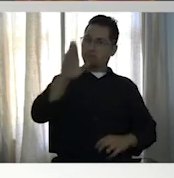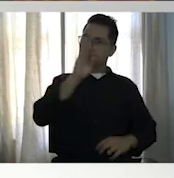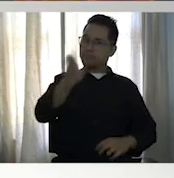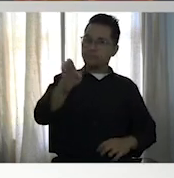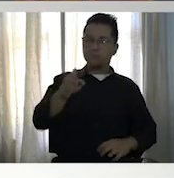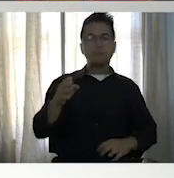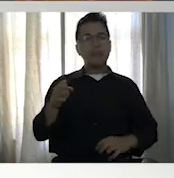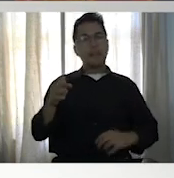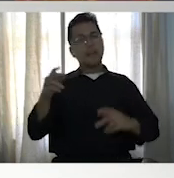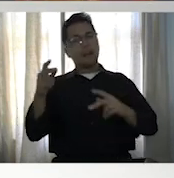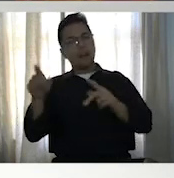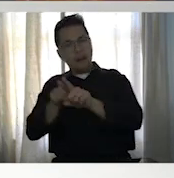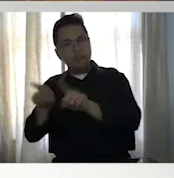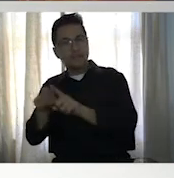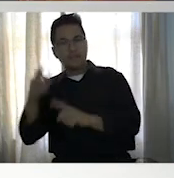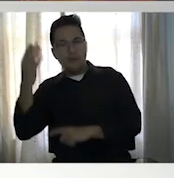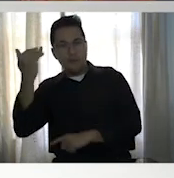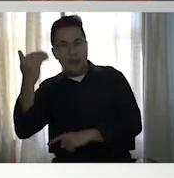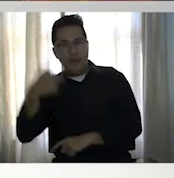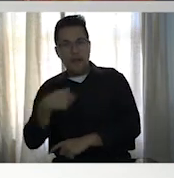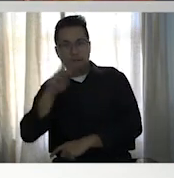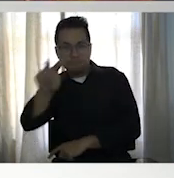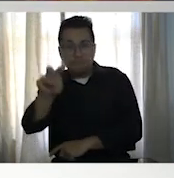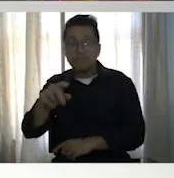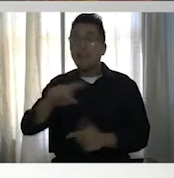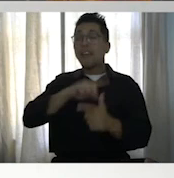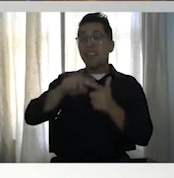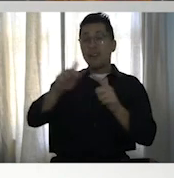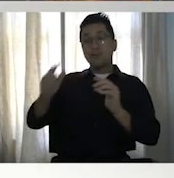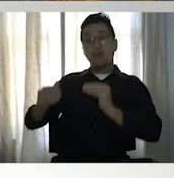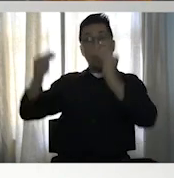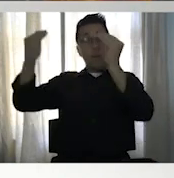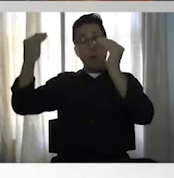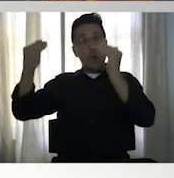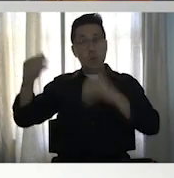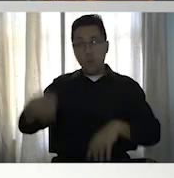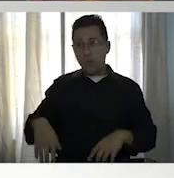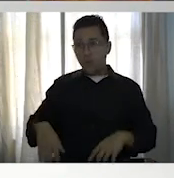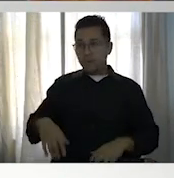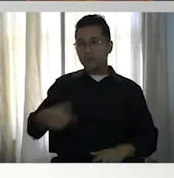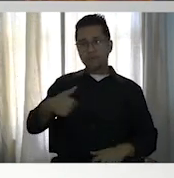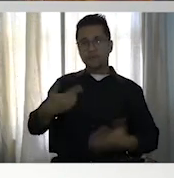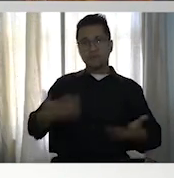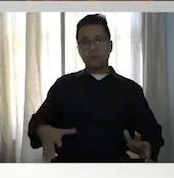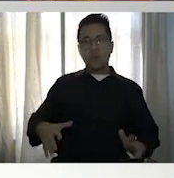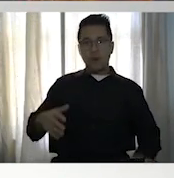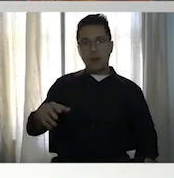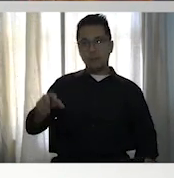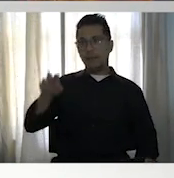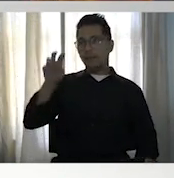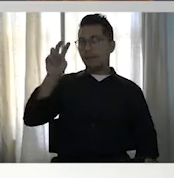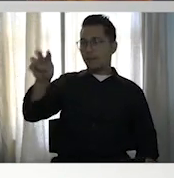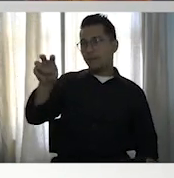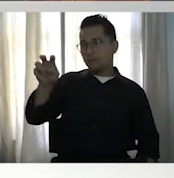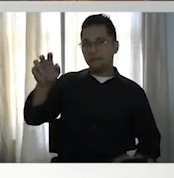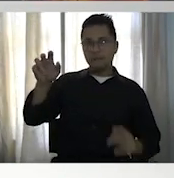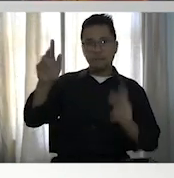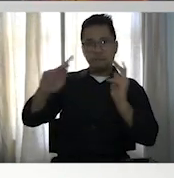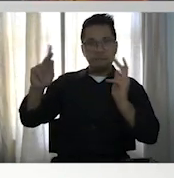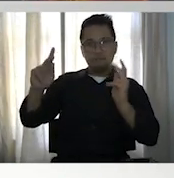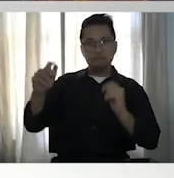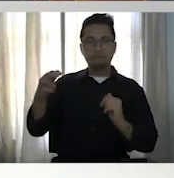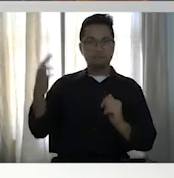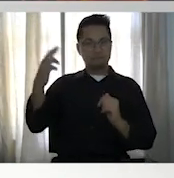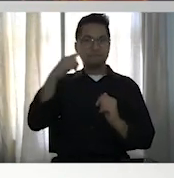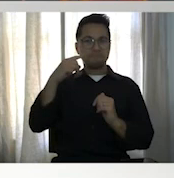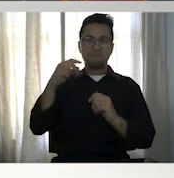It's why I'm looking at you. And then when you get older, you don't want to be looking at people because then that